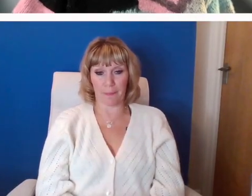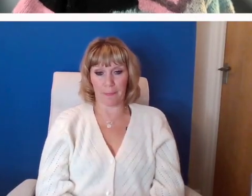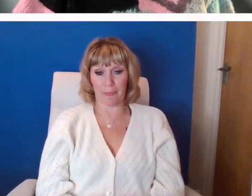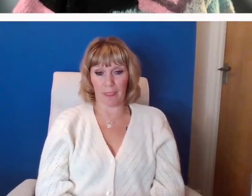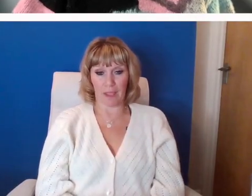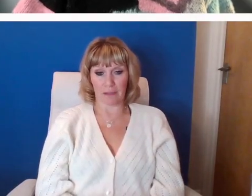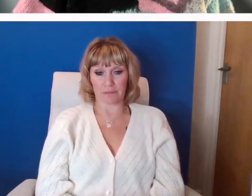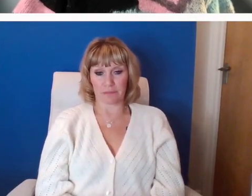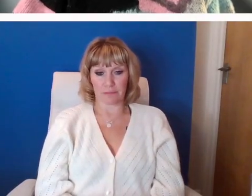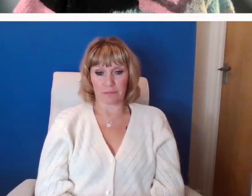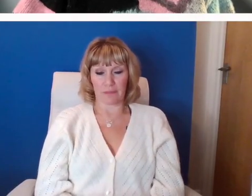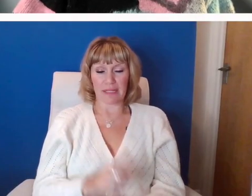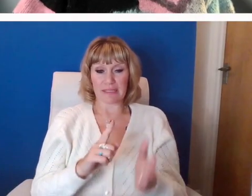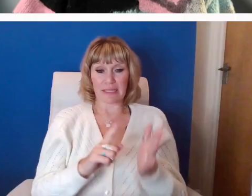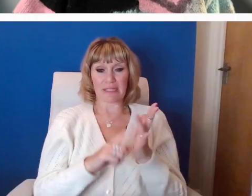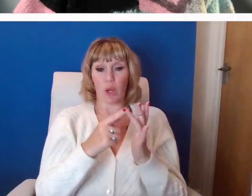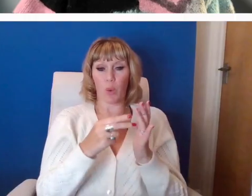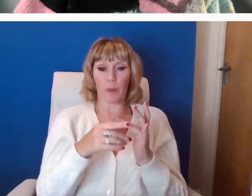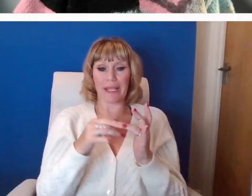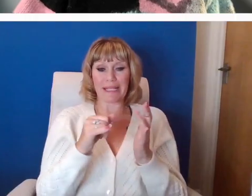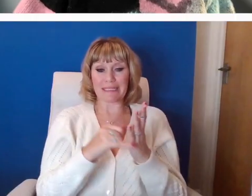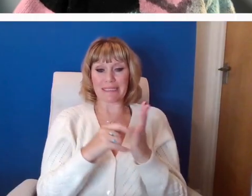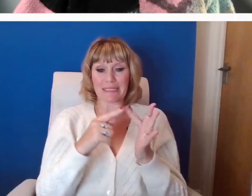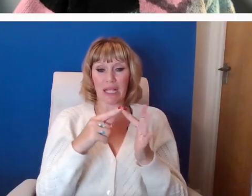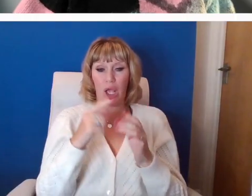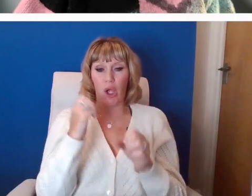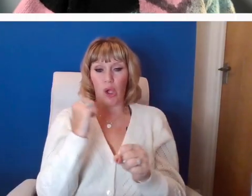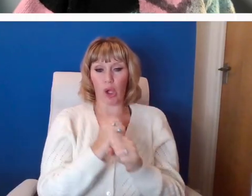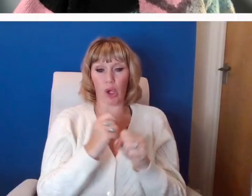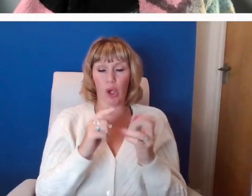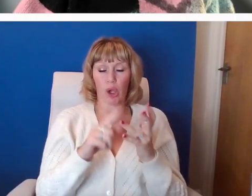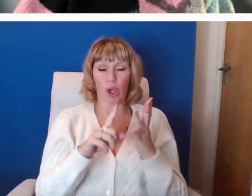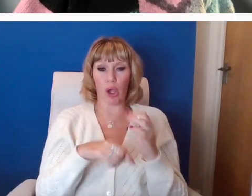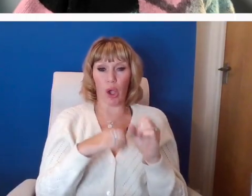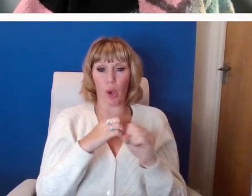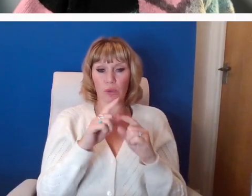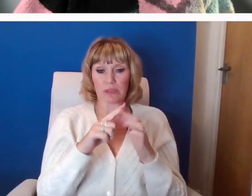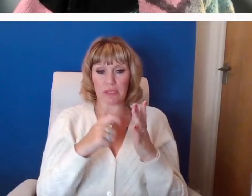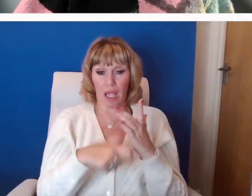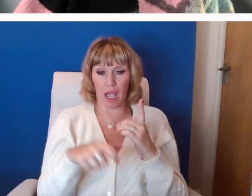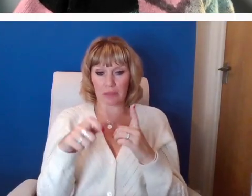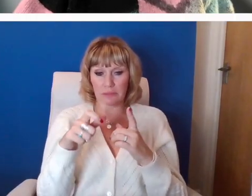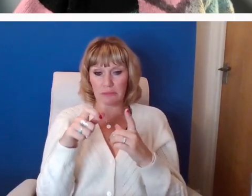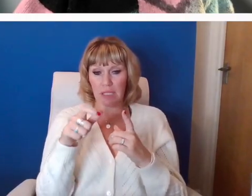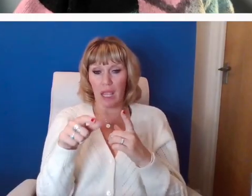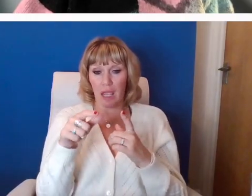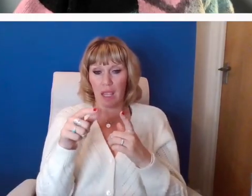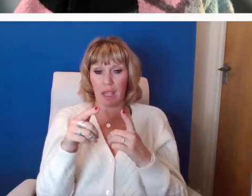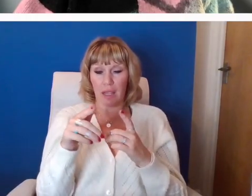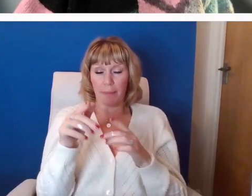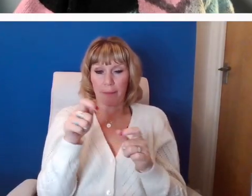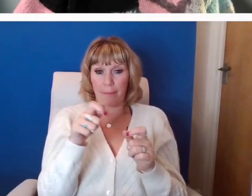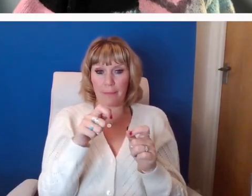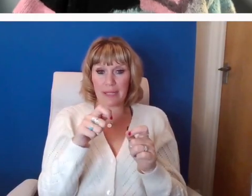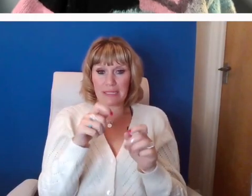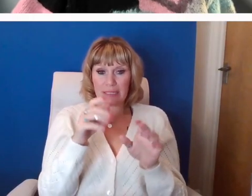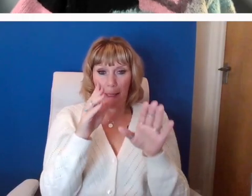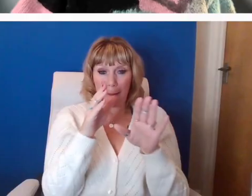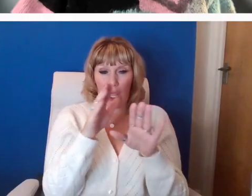This is Louise Golder's Masking from 2024. It's Indian ink, charcoal, and